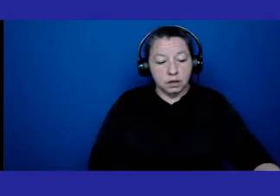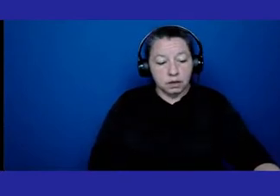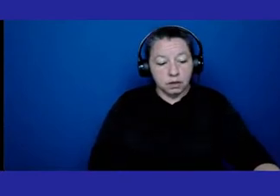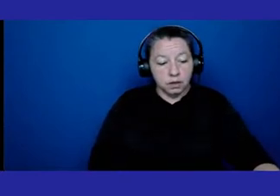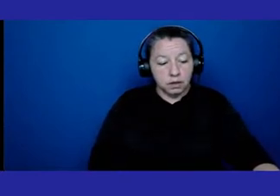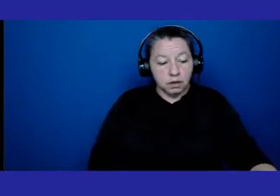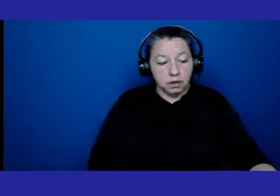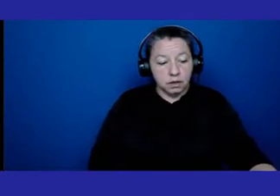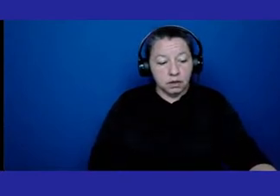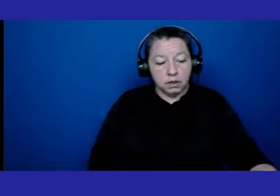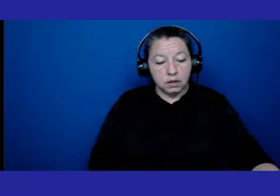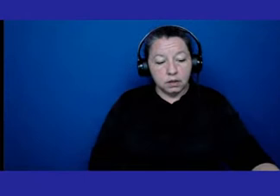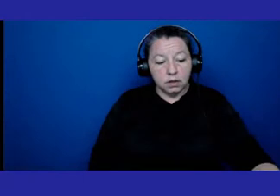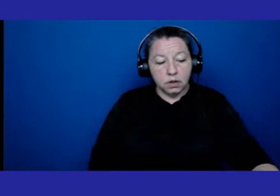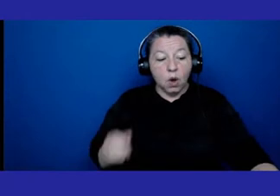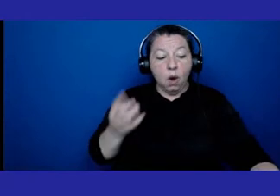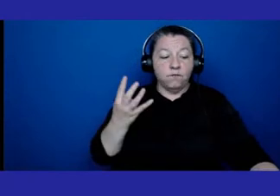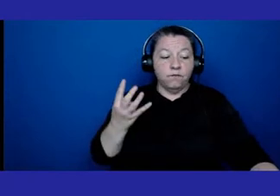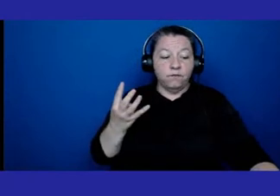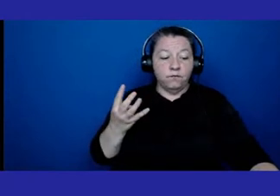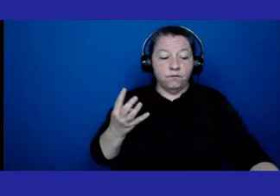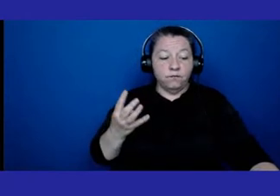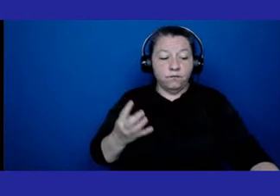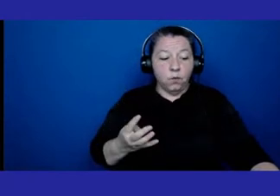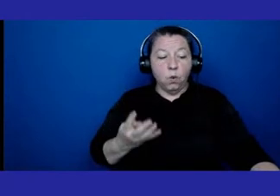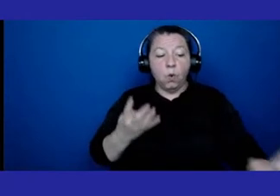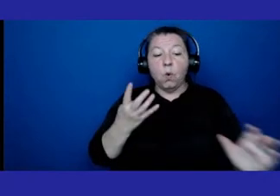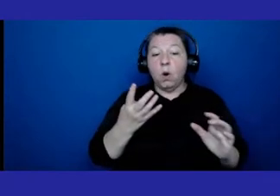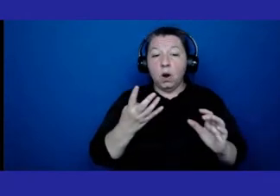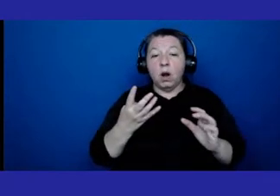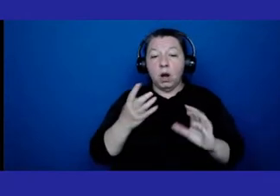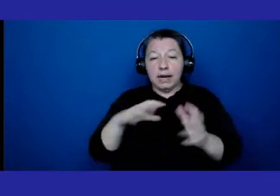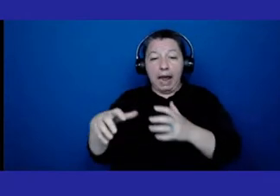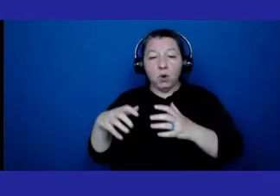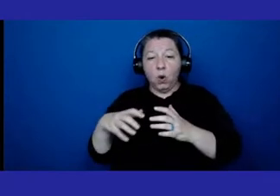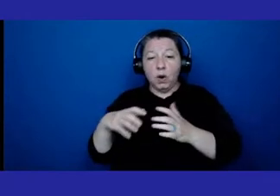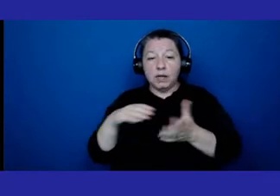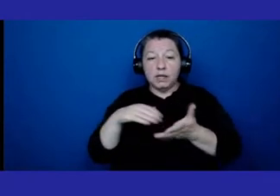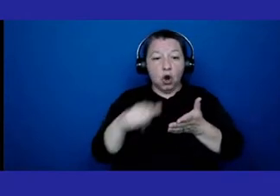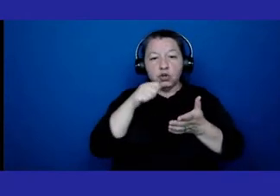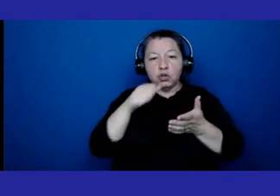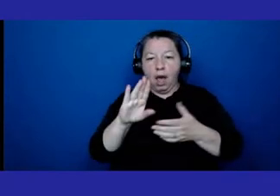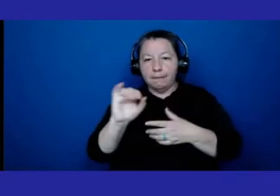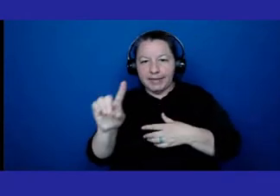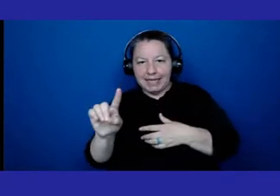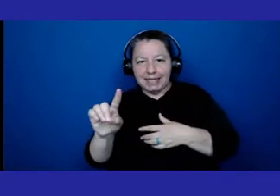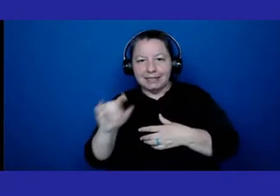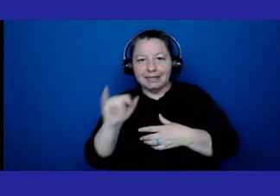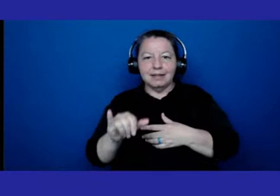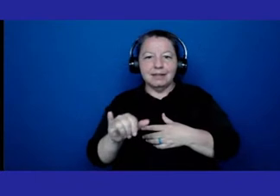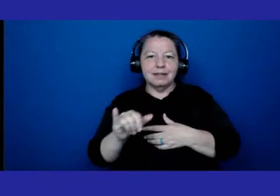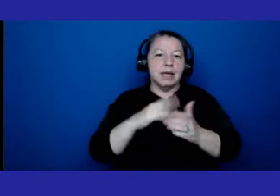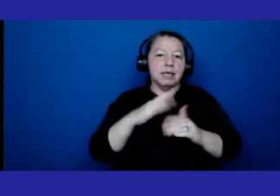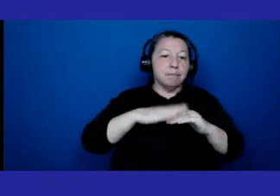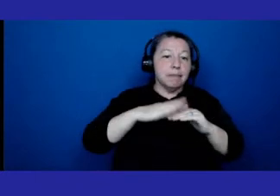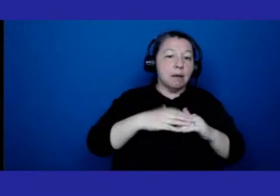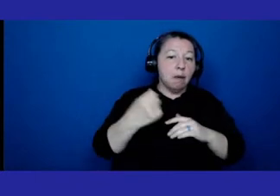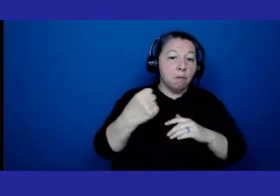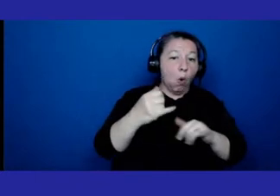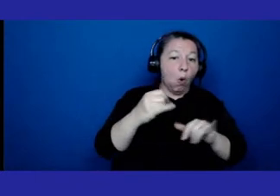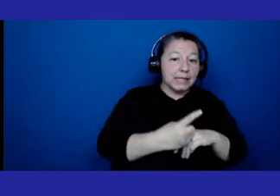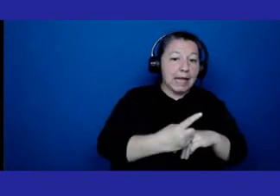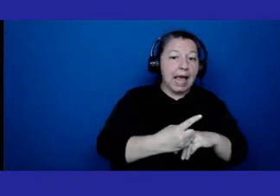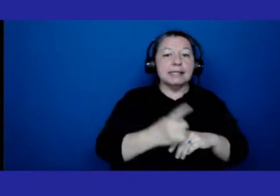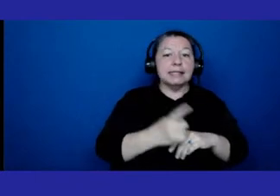we look at four categories: discharge, not billed, and that is a combination of a minimum hold days and the candidate